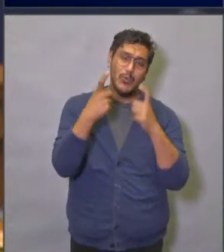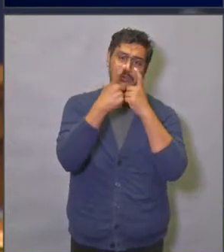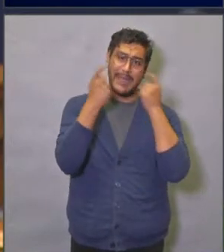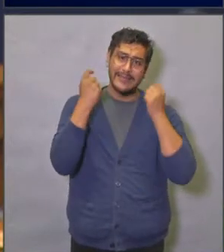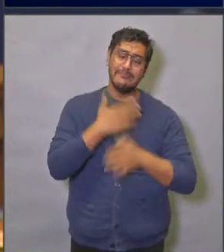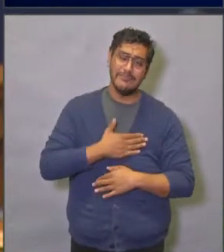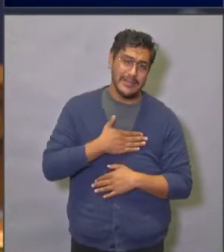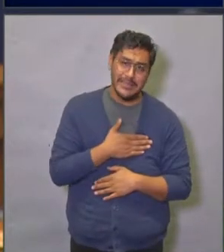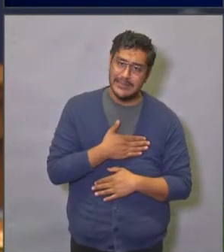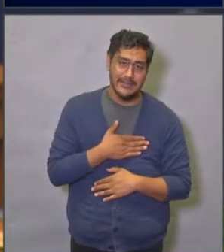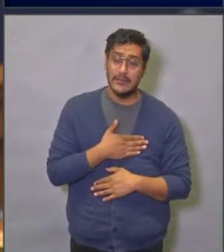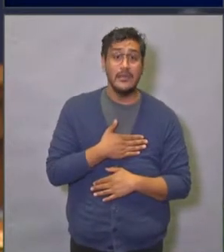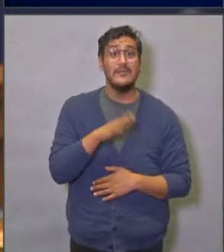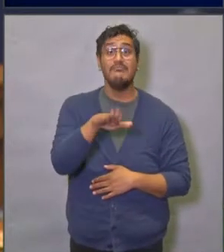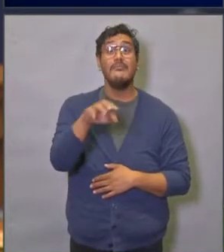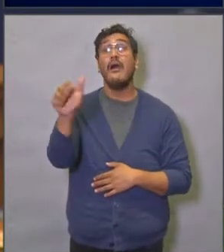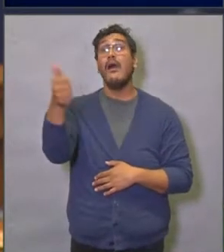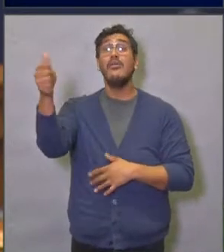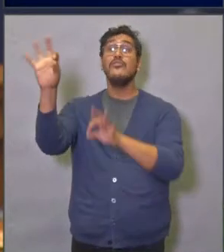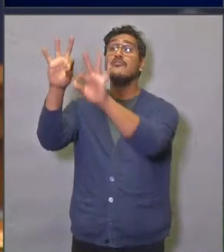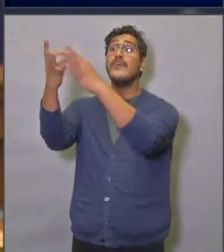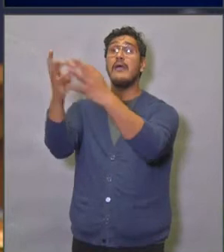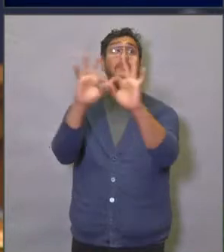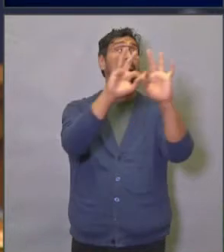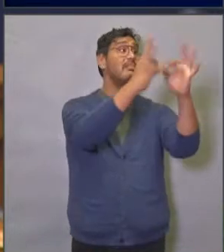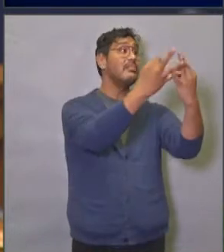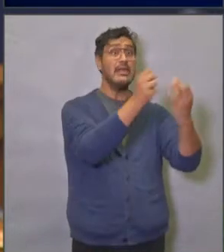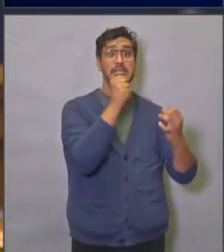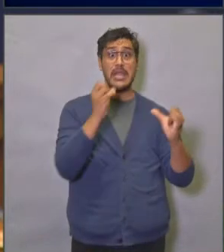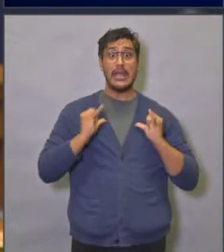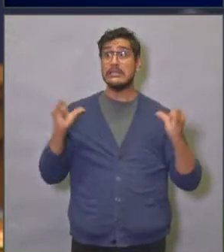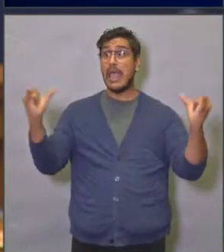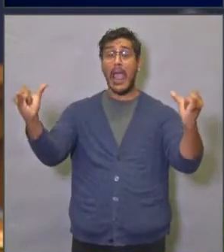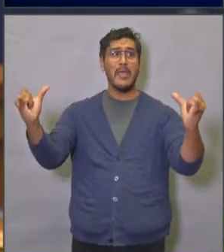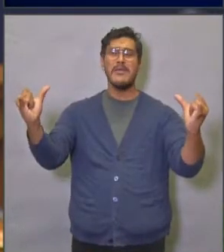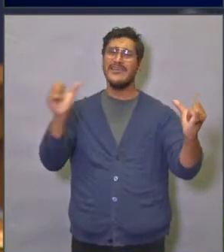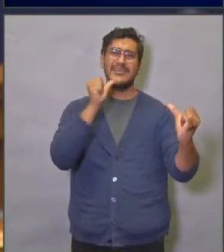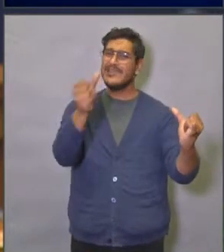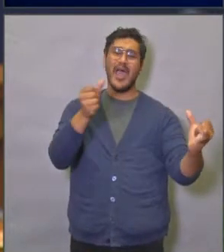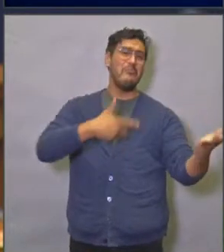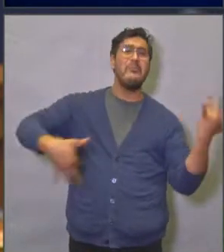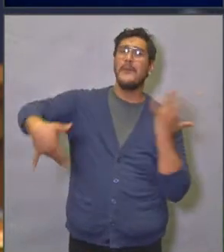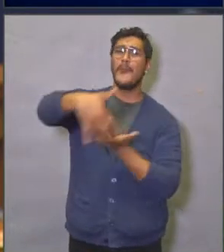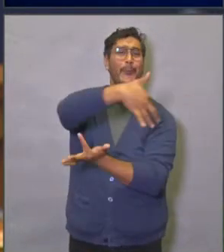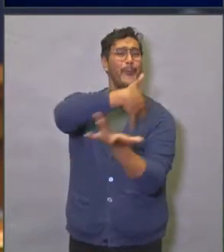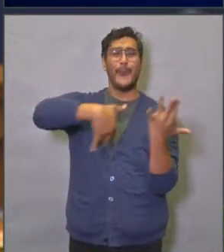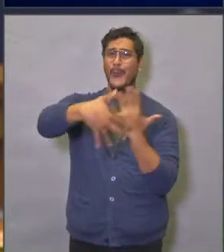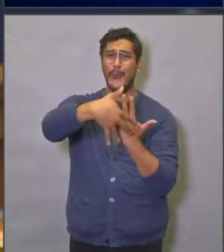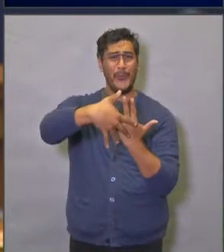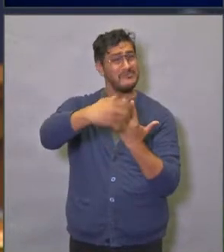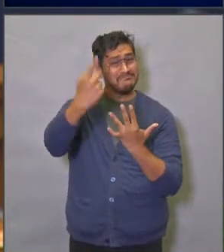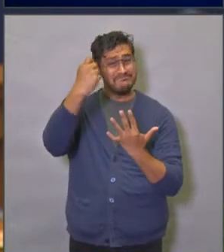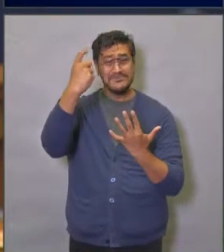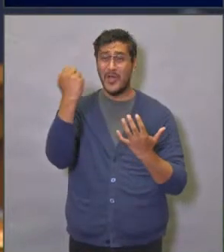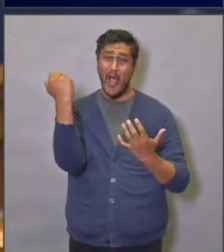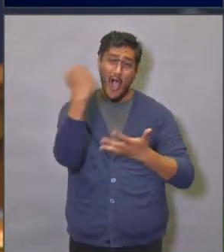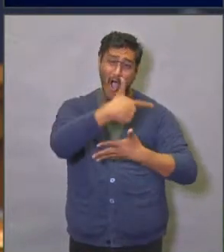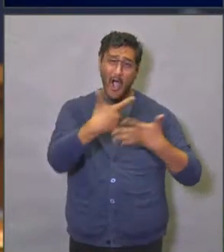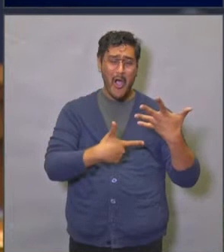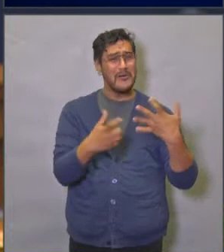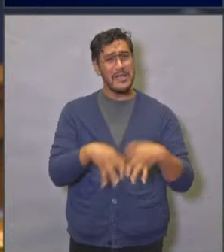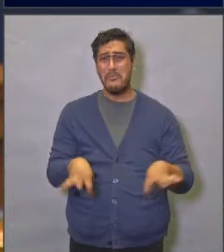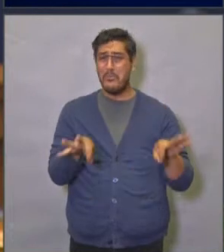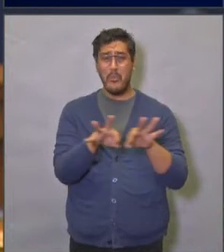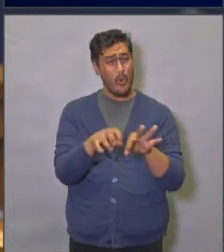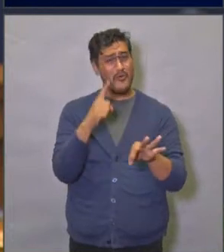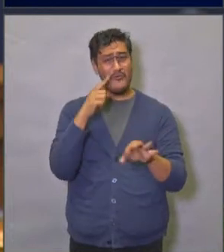don't intermingle with other families that are not of the same household. Those are very, very important elements for all of us to consider. So